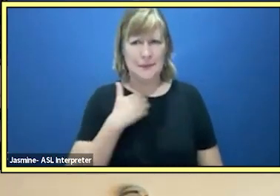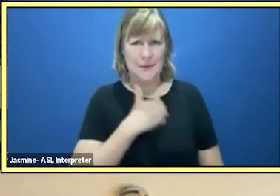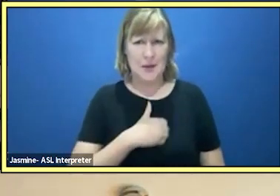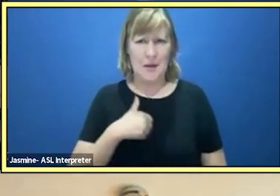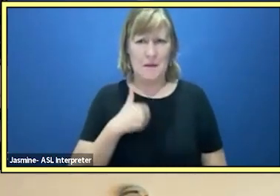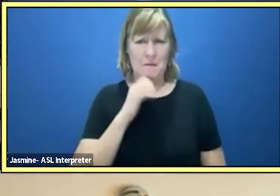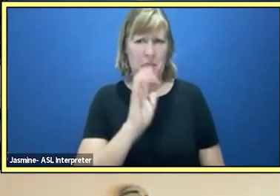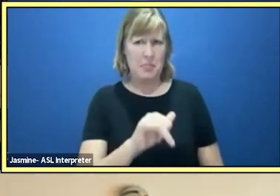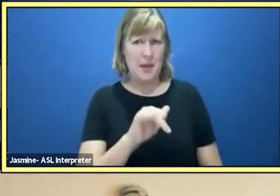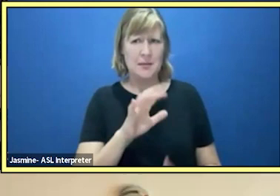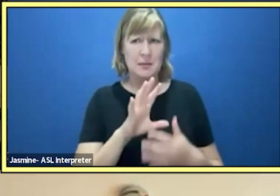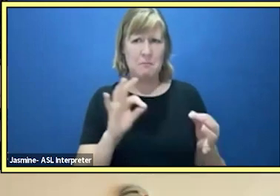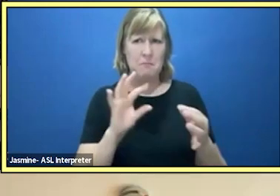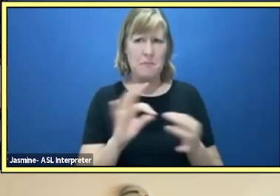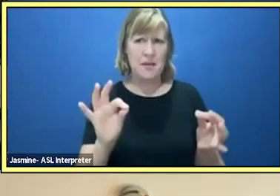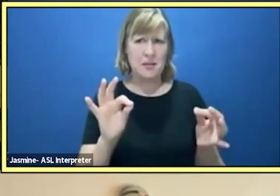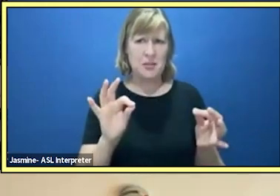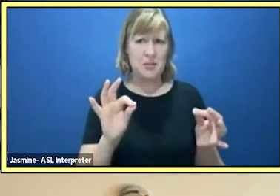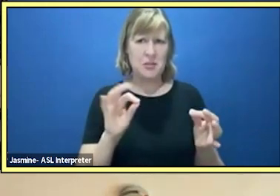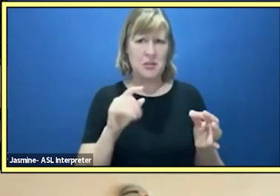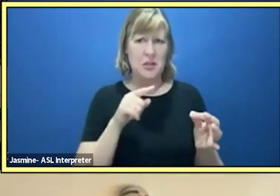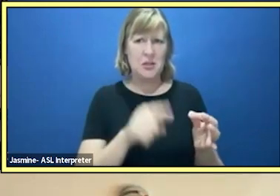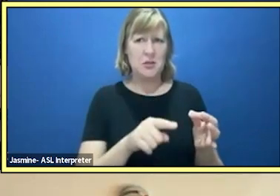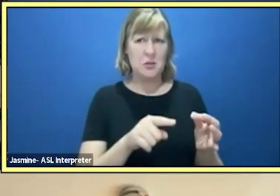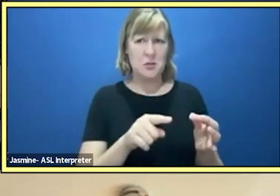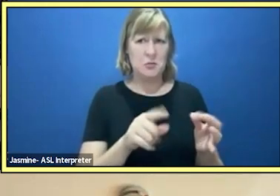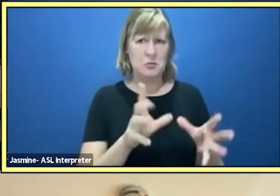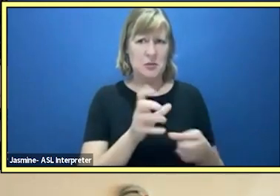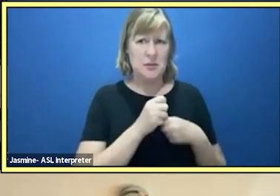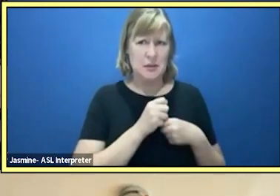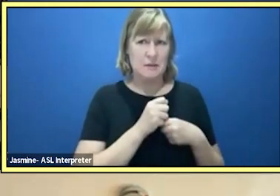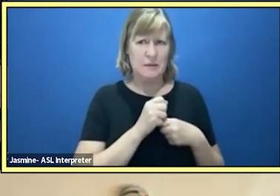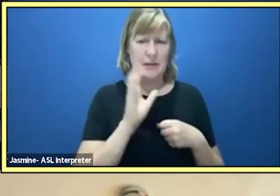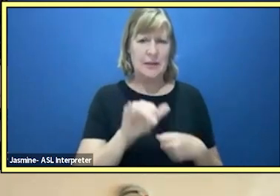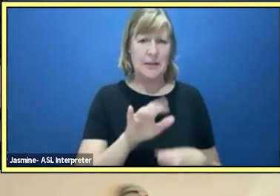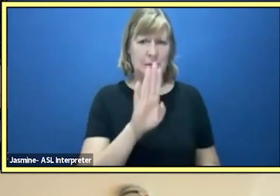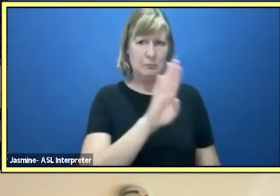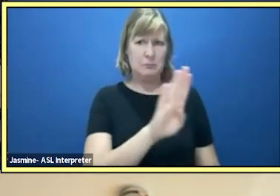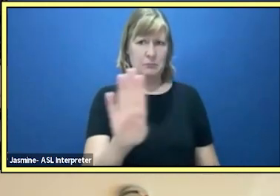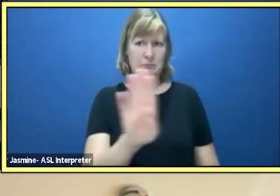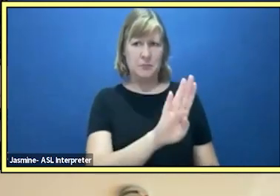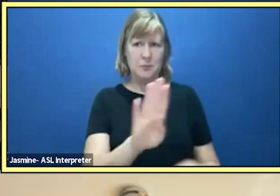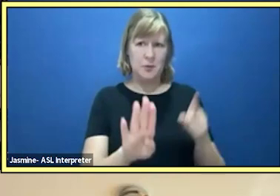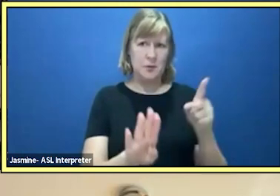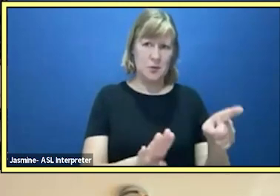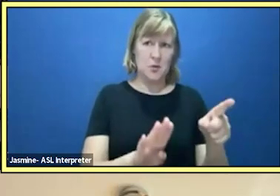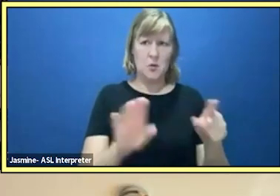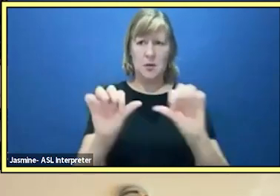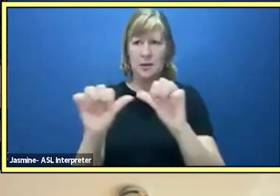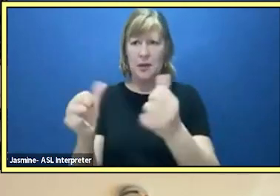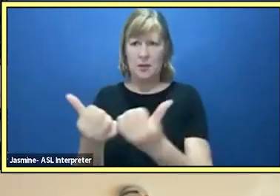think so that's really between sort of you and your agency. But what I would say is I feel there's still a role for